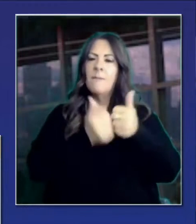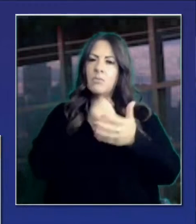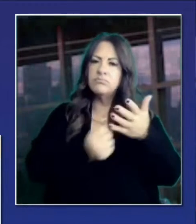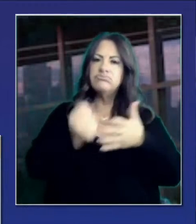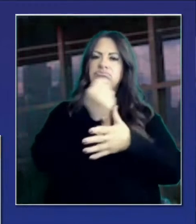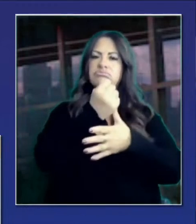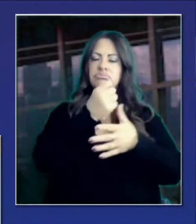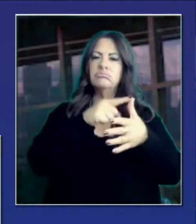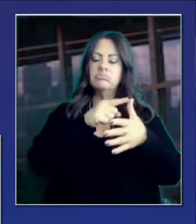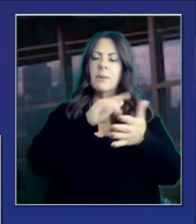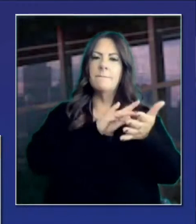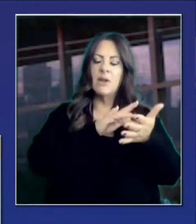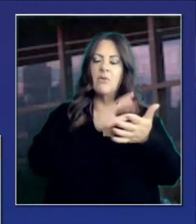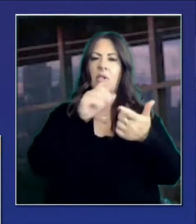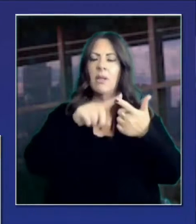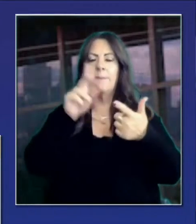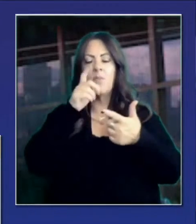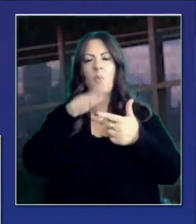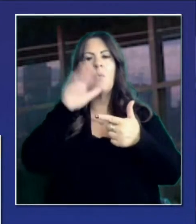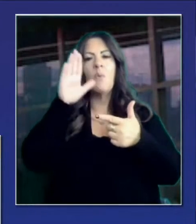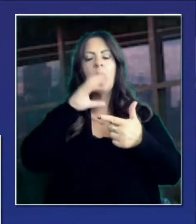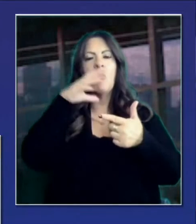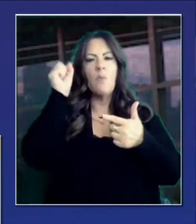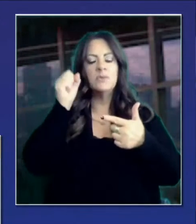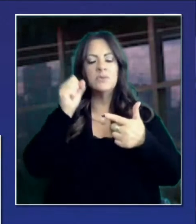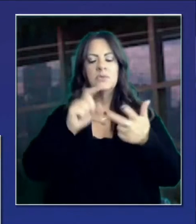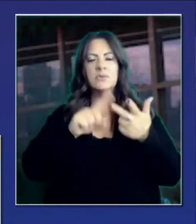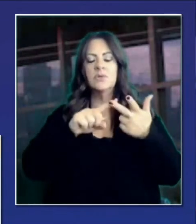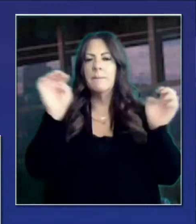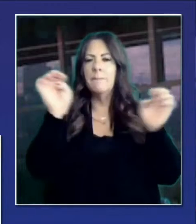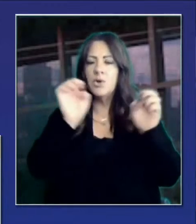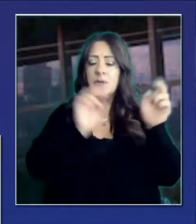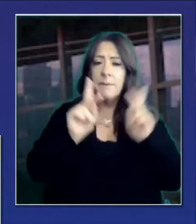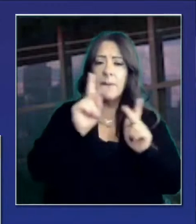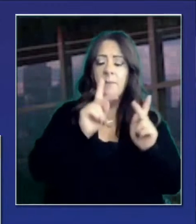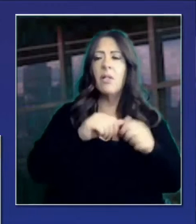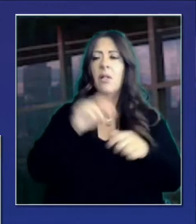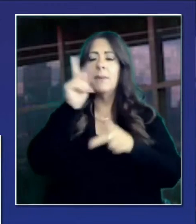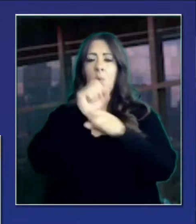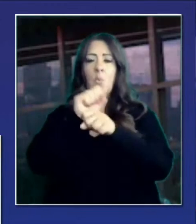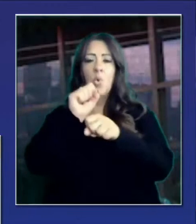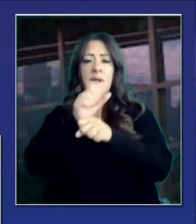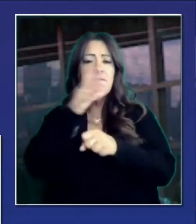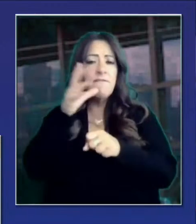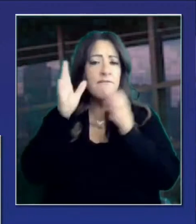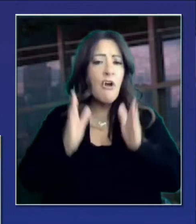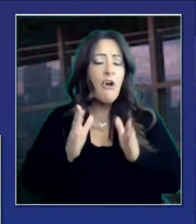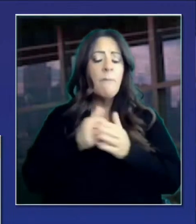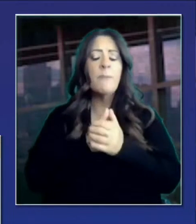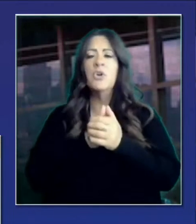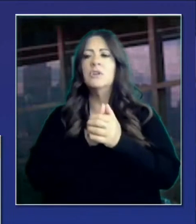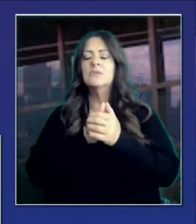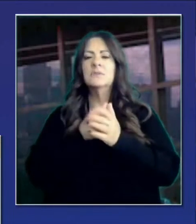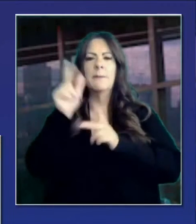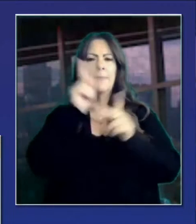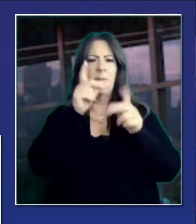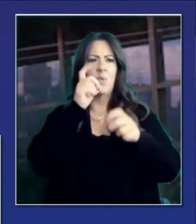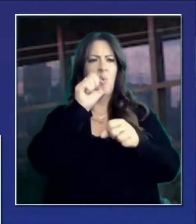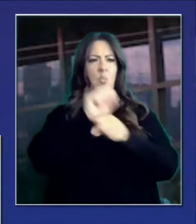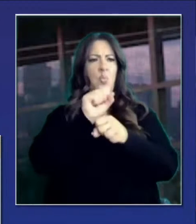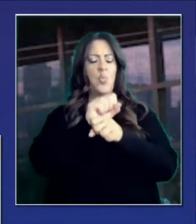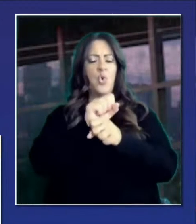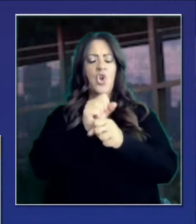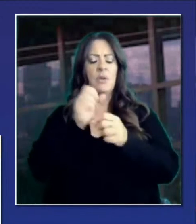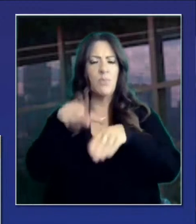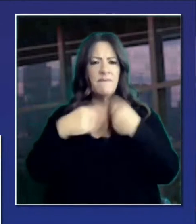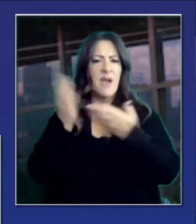to vaccinate the vaccinators, our first responders, our farm workers, our critical workers on the front lines in our food